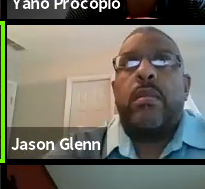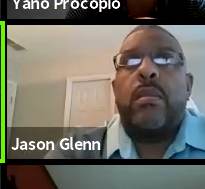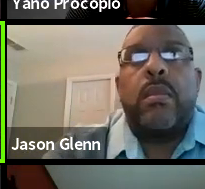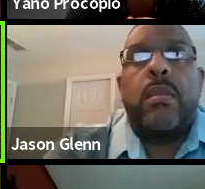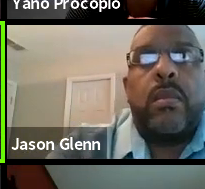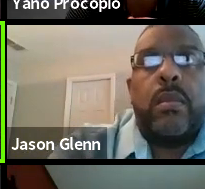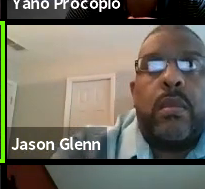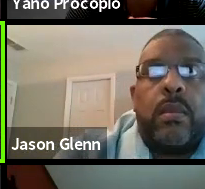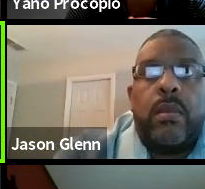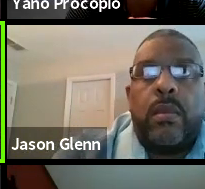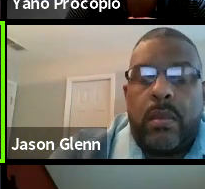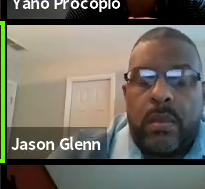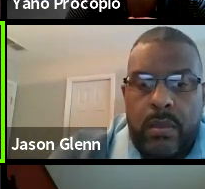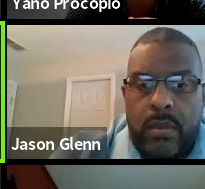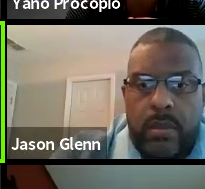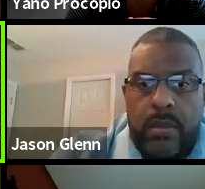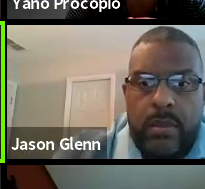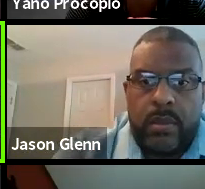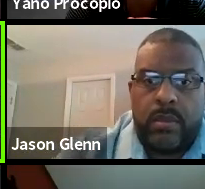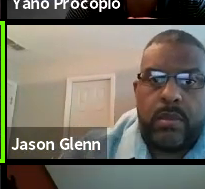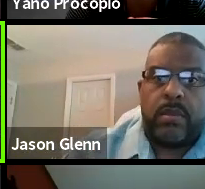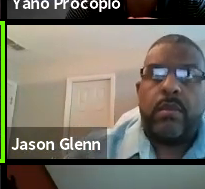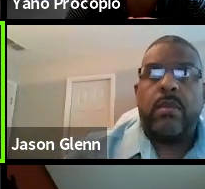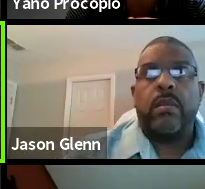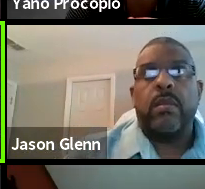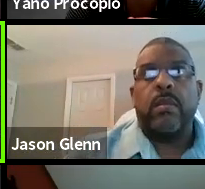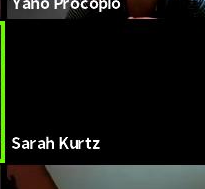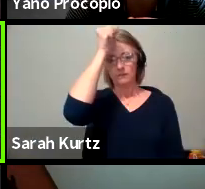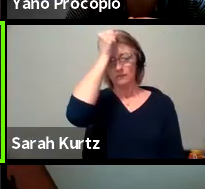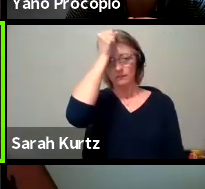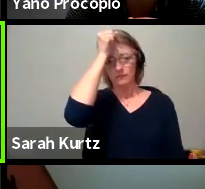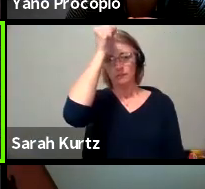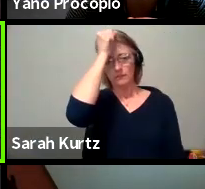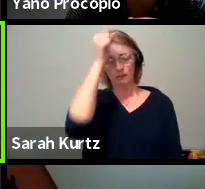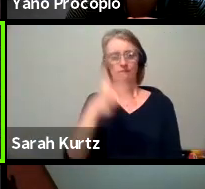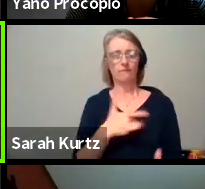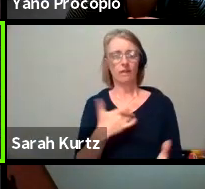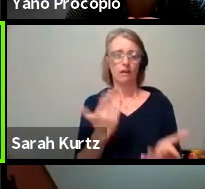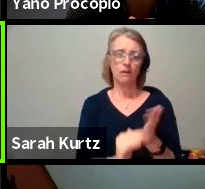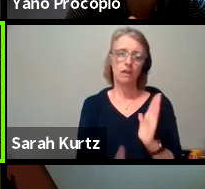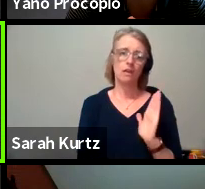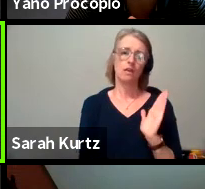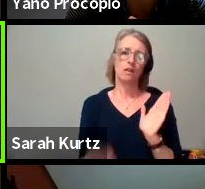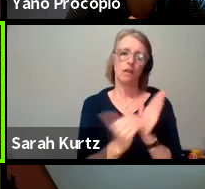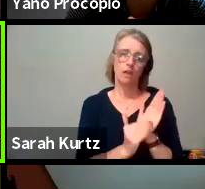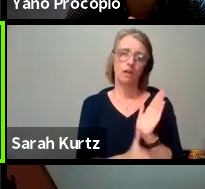meeting banging their head against the wall over and over and over again.